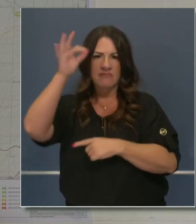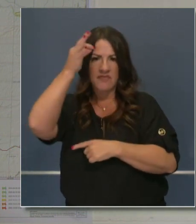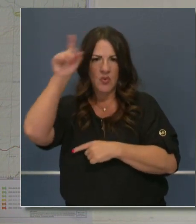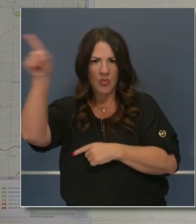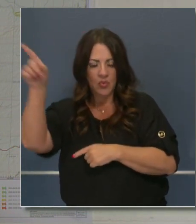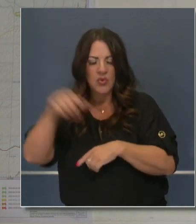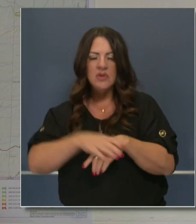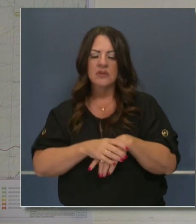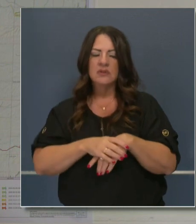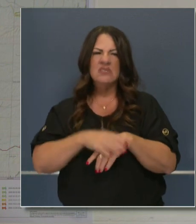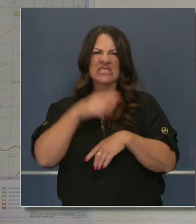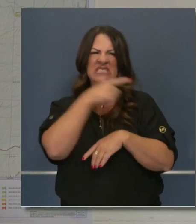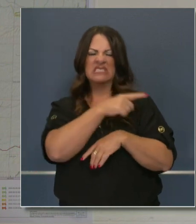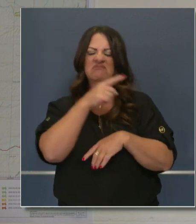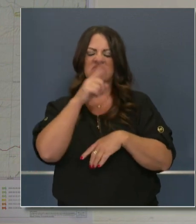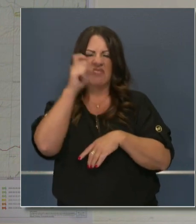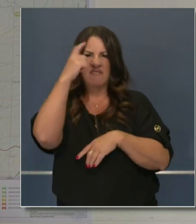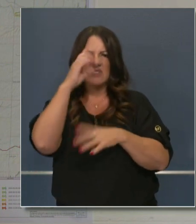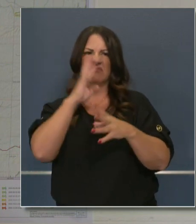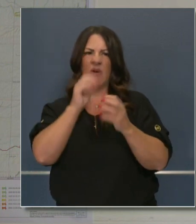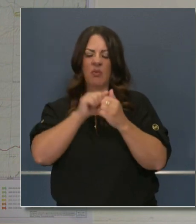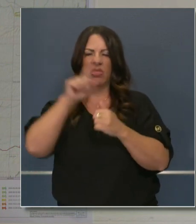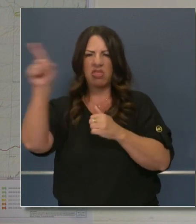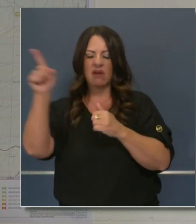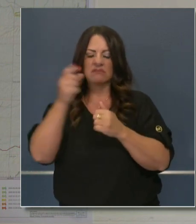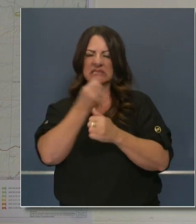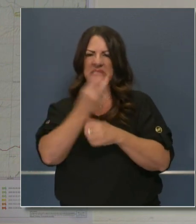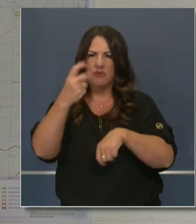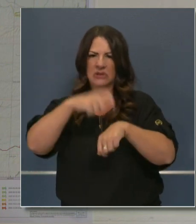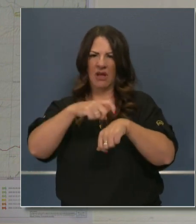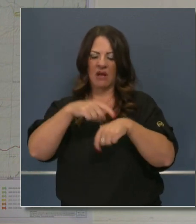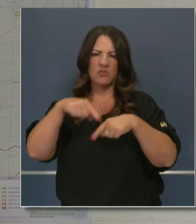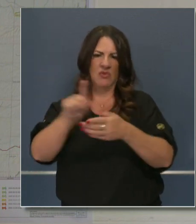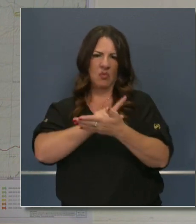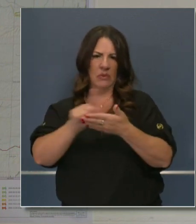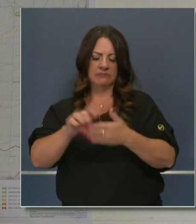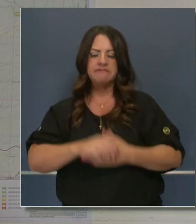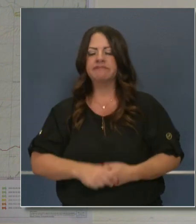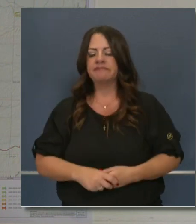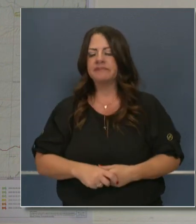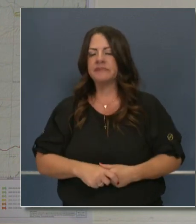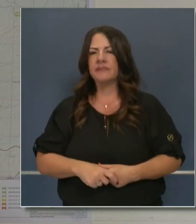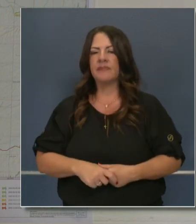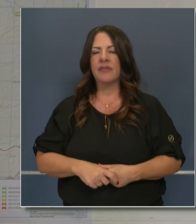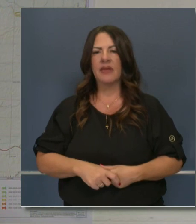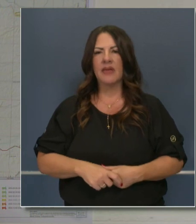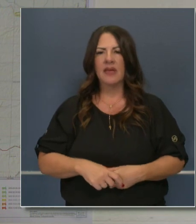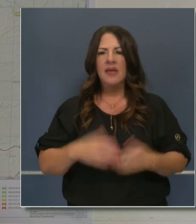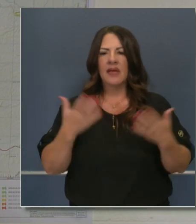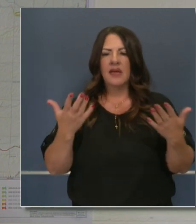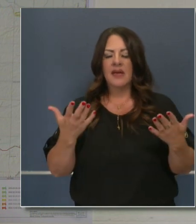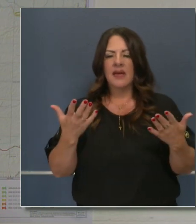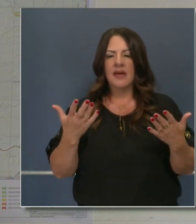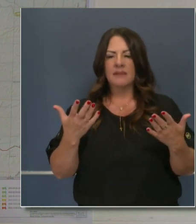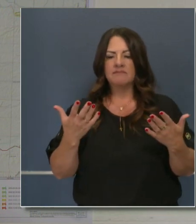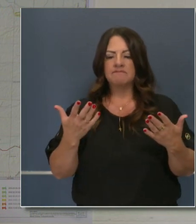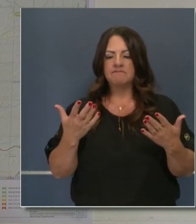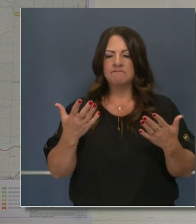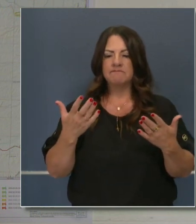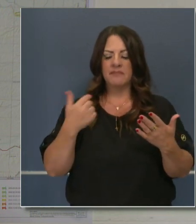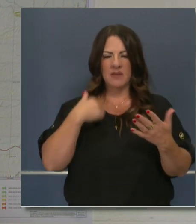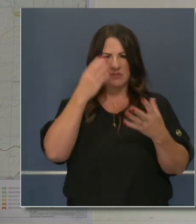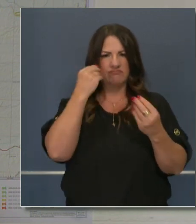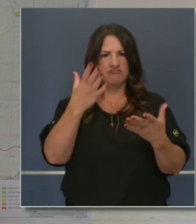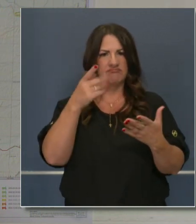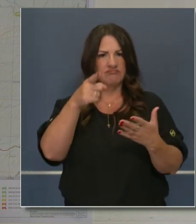at least a couple times a week, briefing them on what's happening. So with that, I just will tell you that